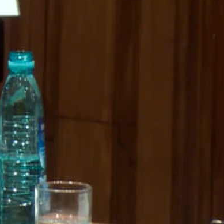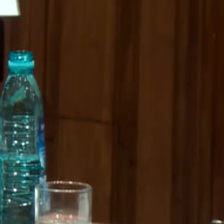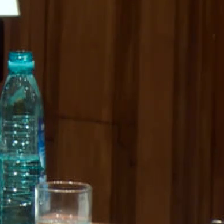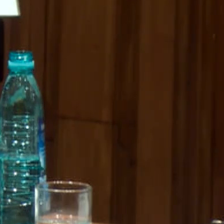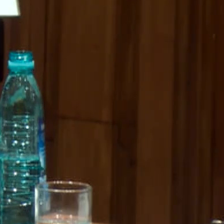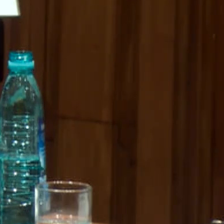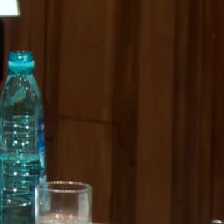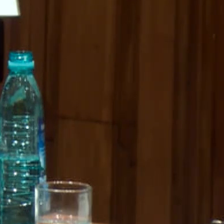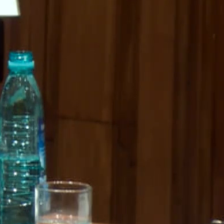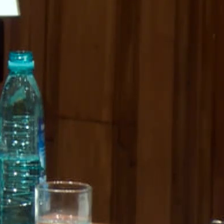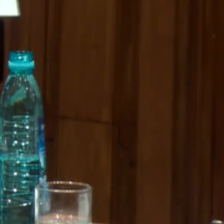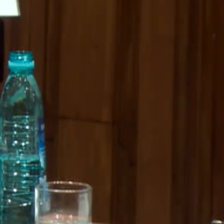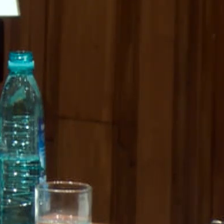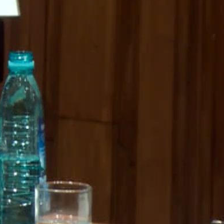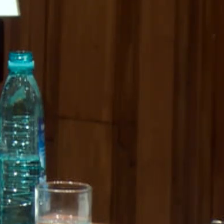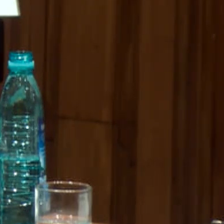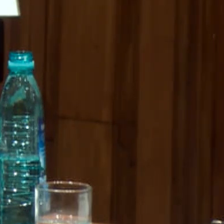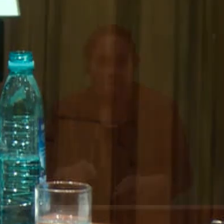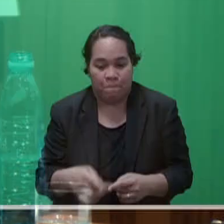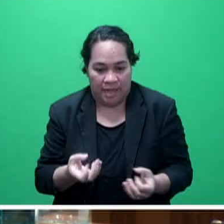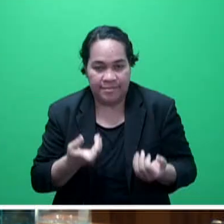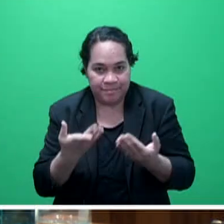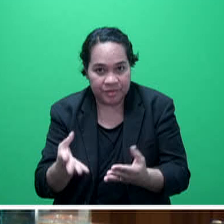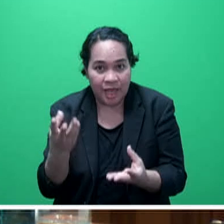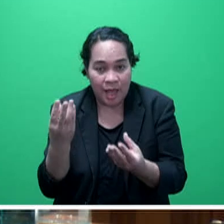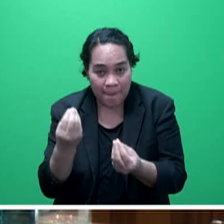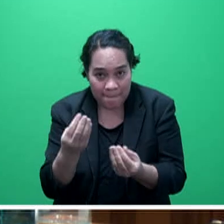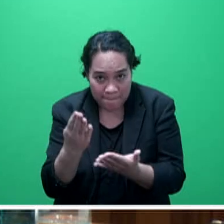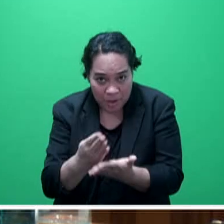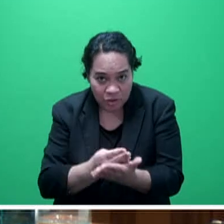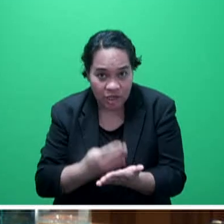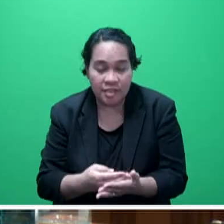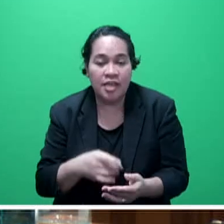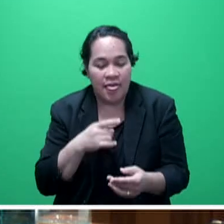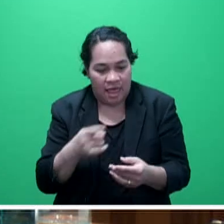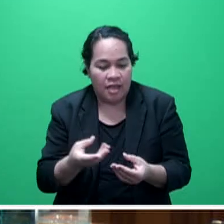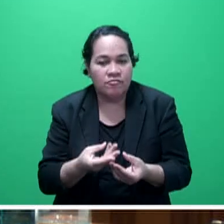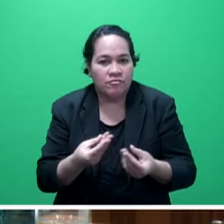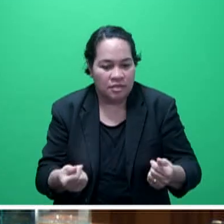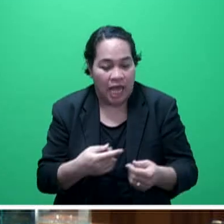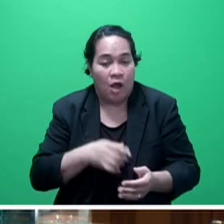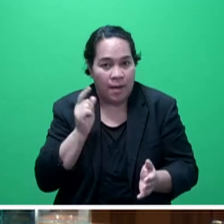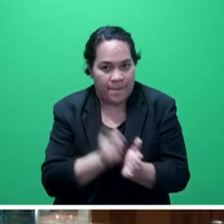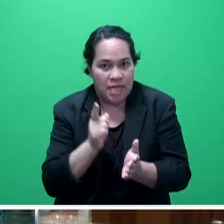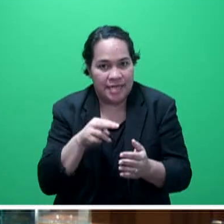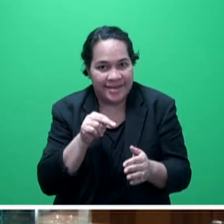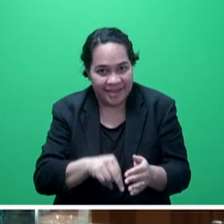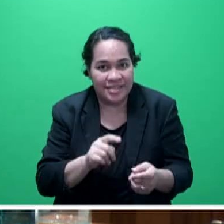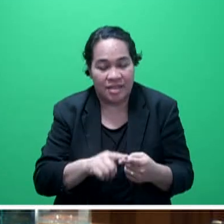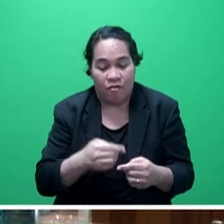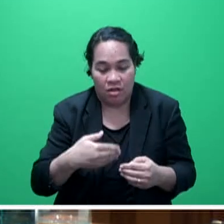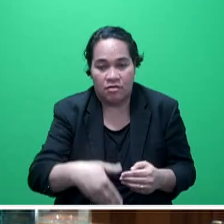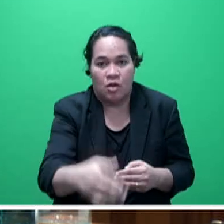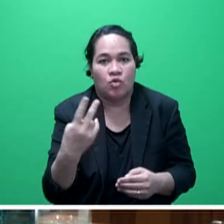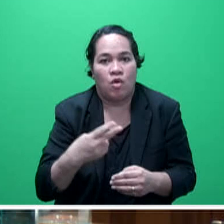for Economy has delivered a budget that addresses not only our immediate needs over the next 12